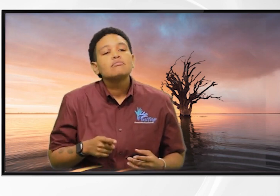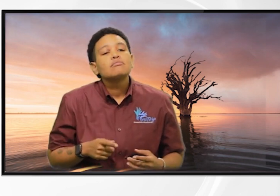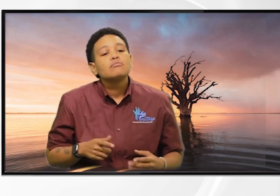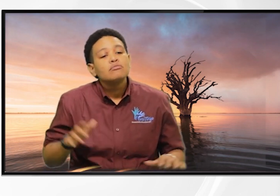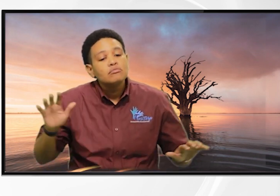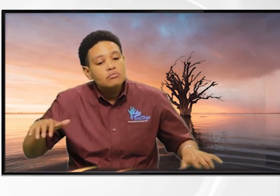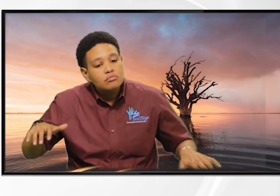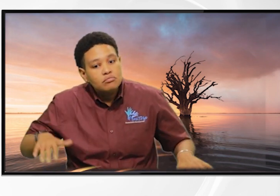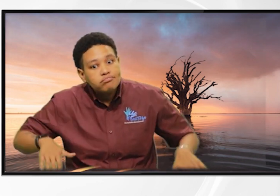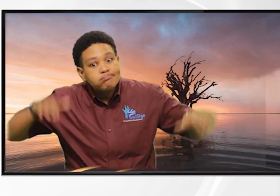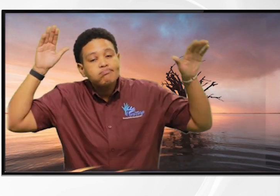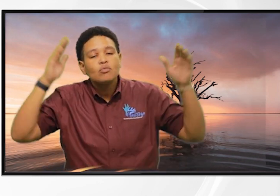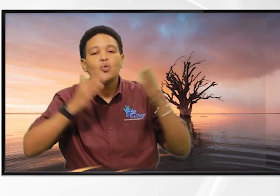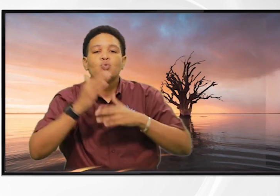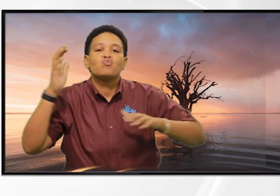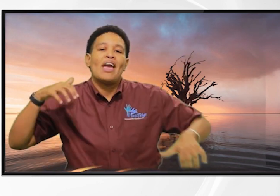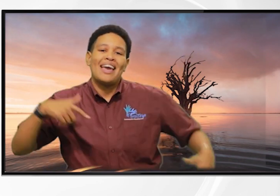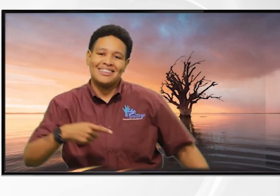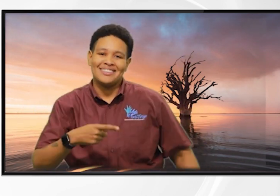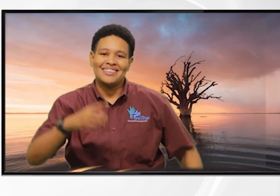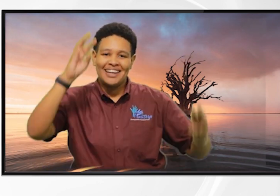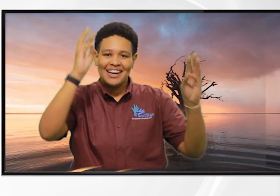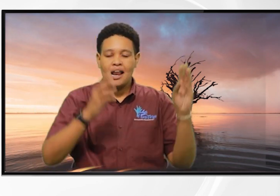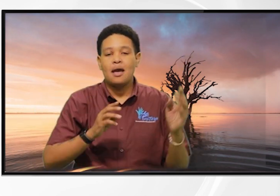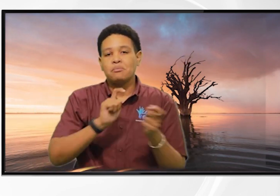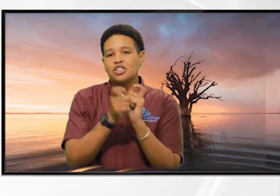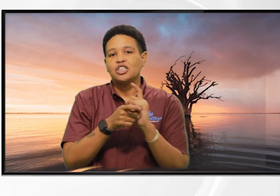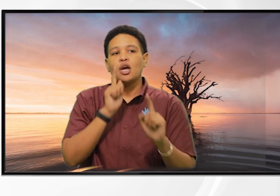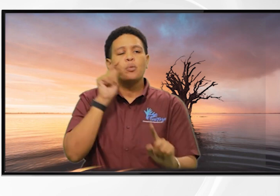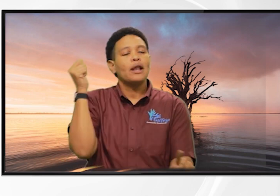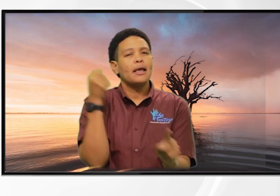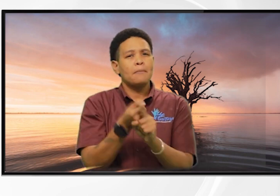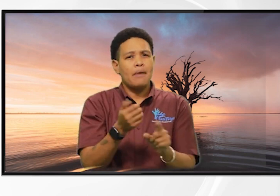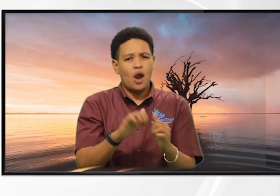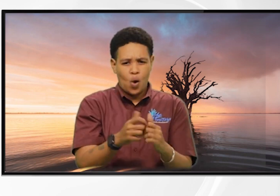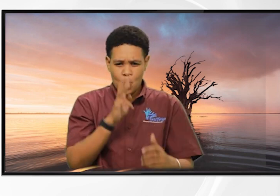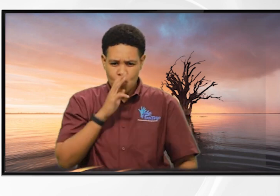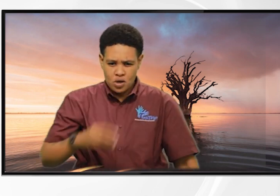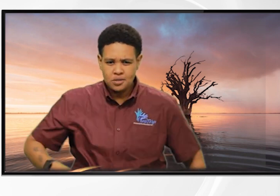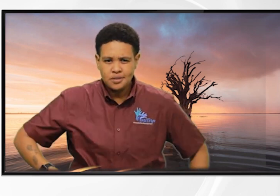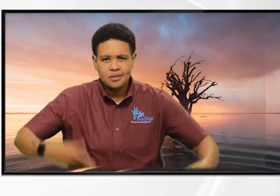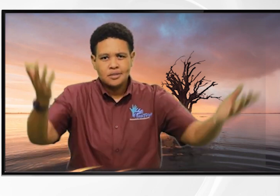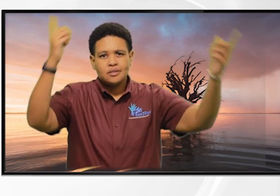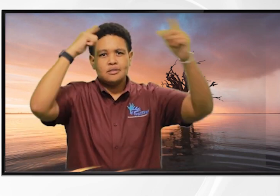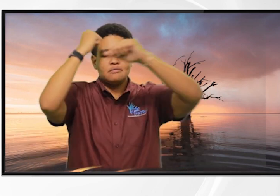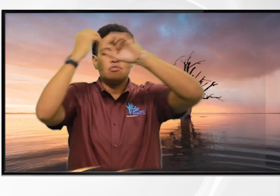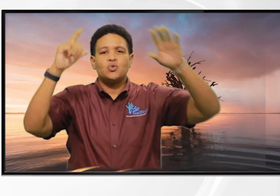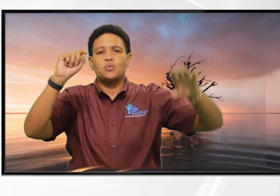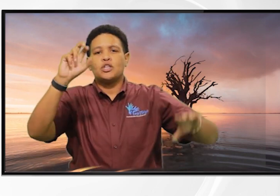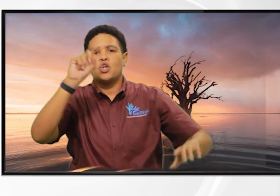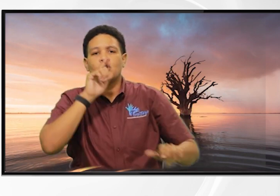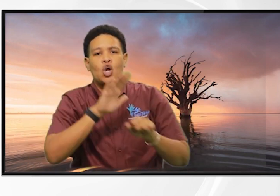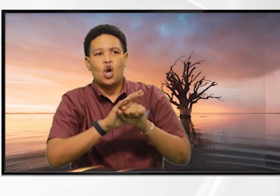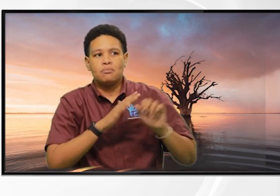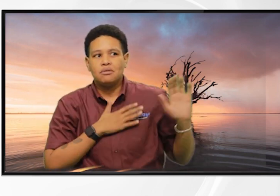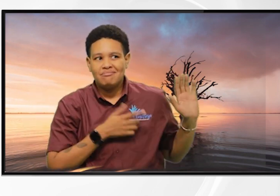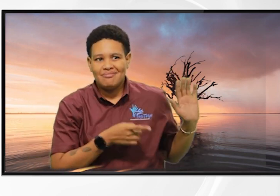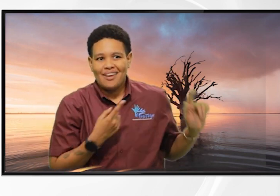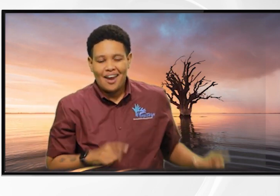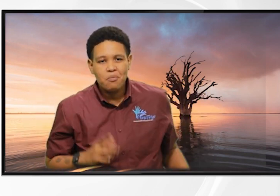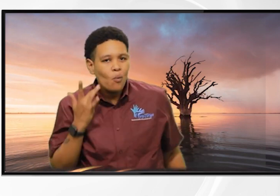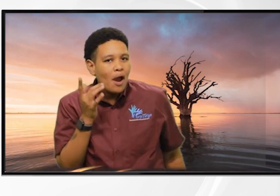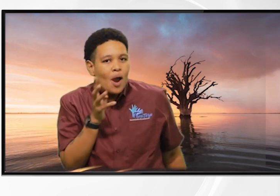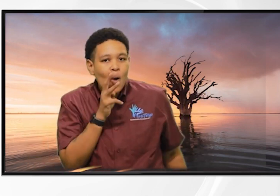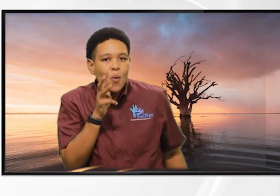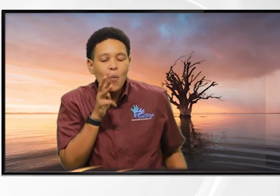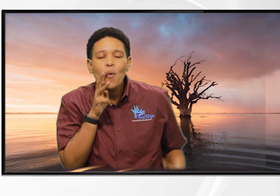rainfall. Climate change is likely to affect the delivery of this Vision 2030 commitment because